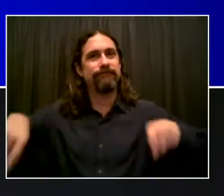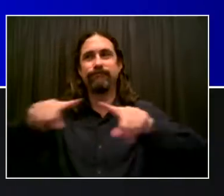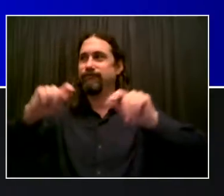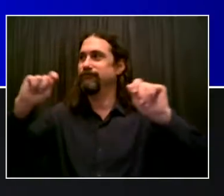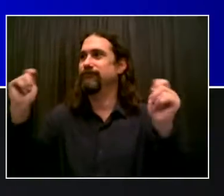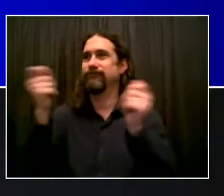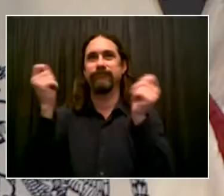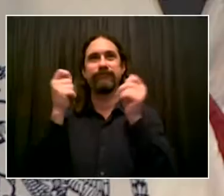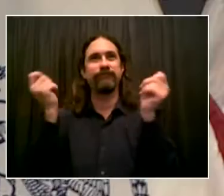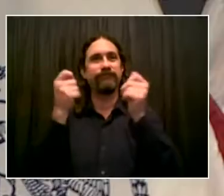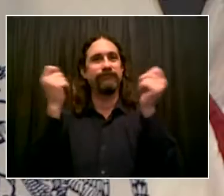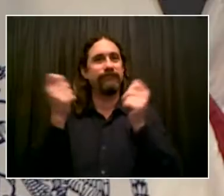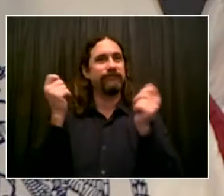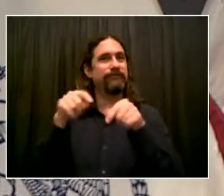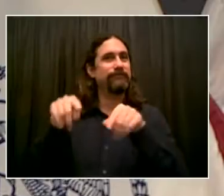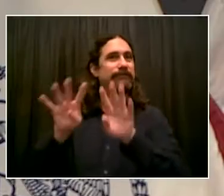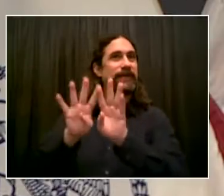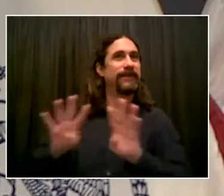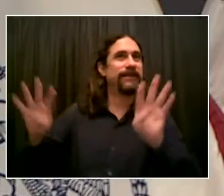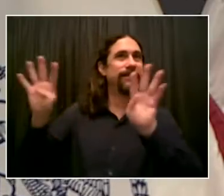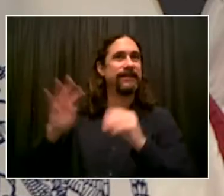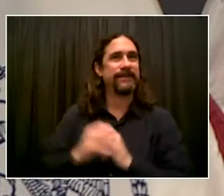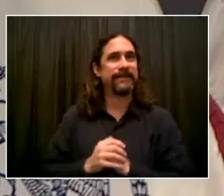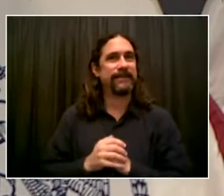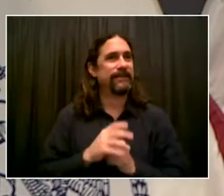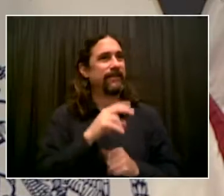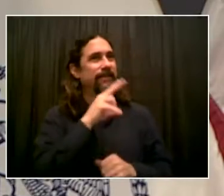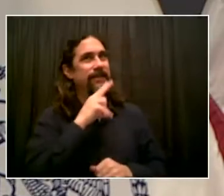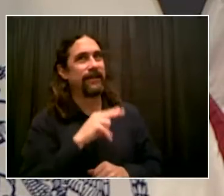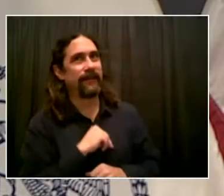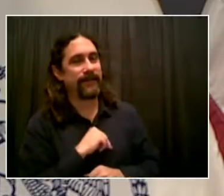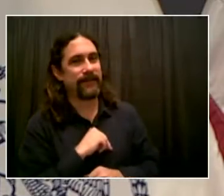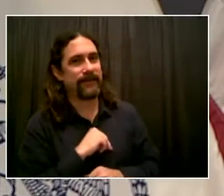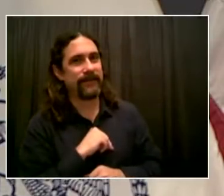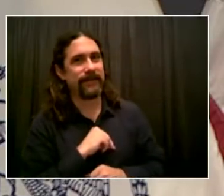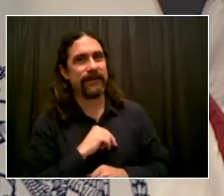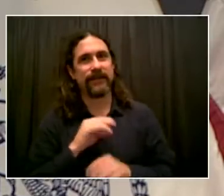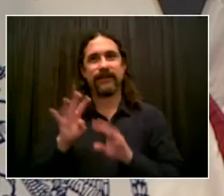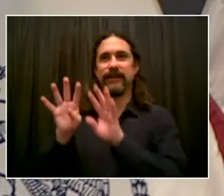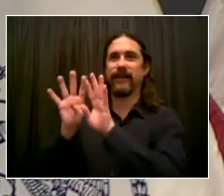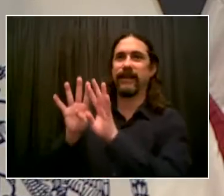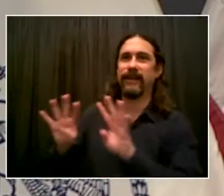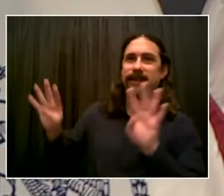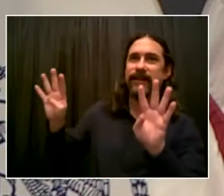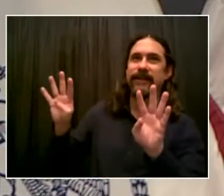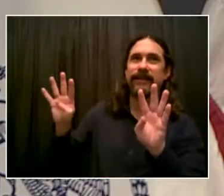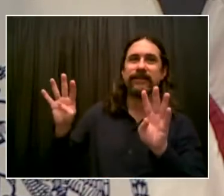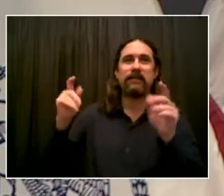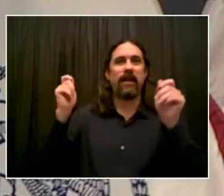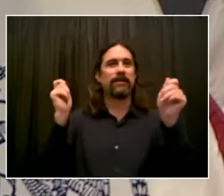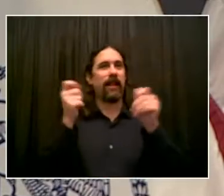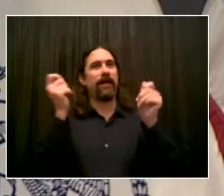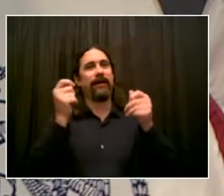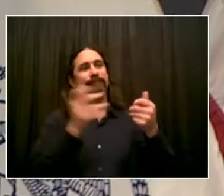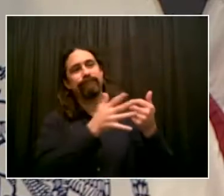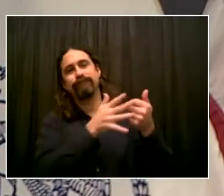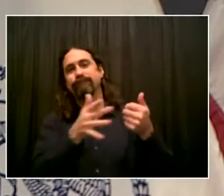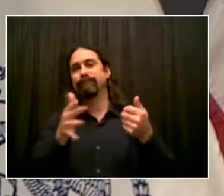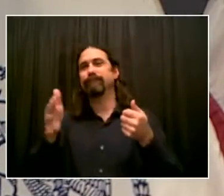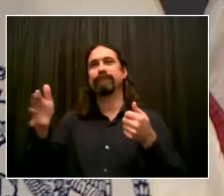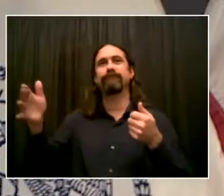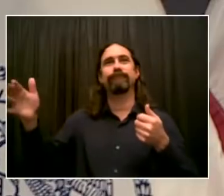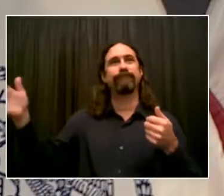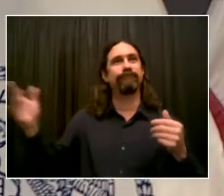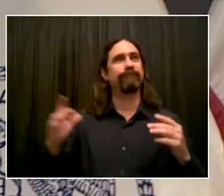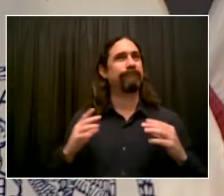hope. So to the whole Jewish community, happy Hanukkah in advance. To everyone, as you're getting ready for the